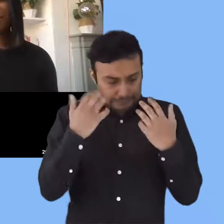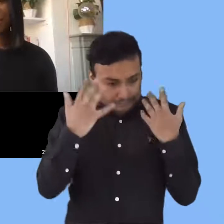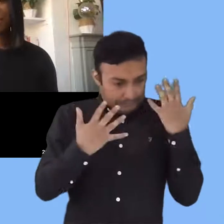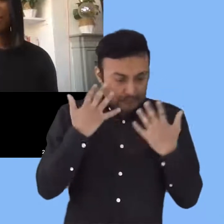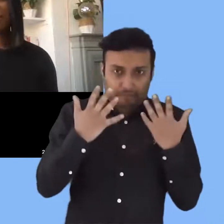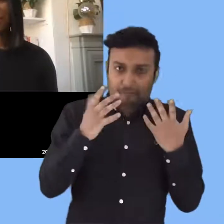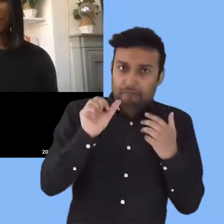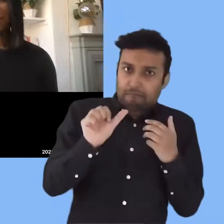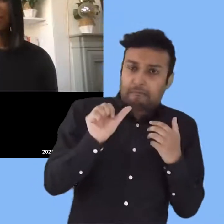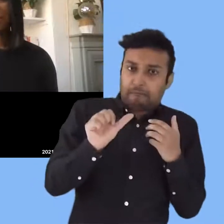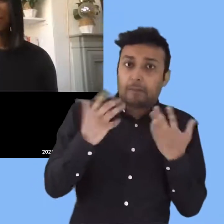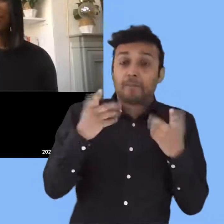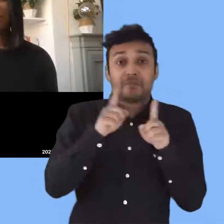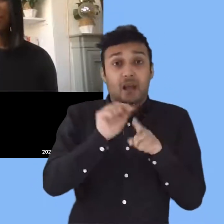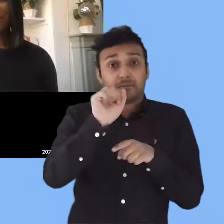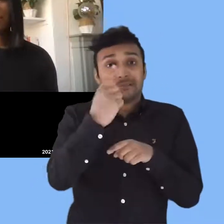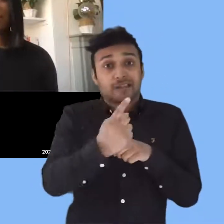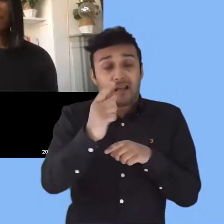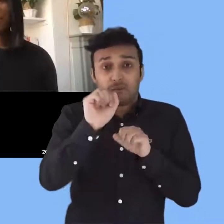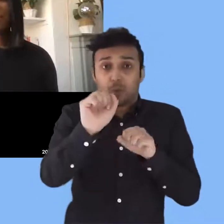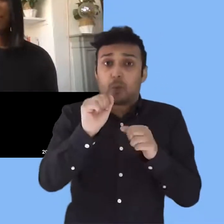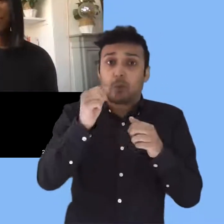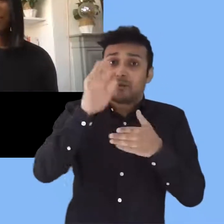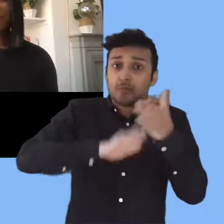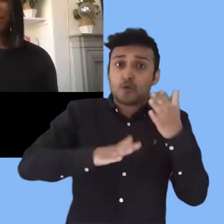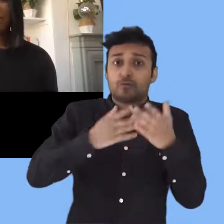me so that I can look at things differently.